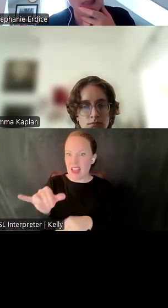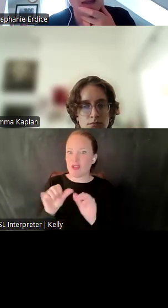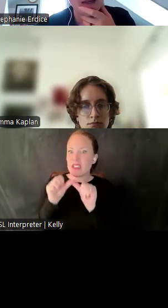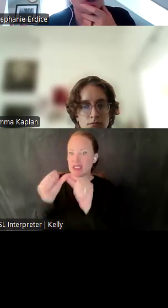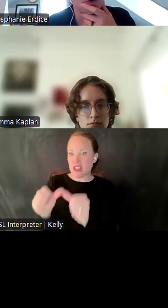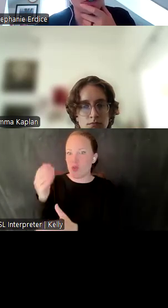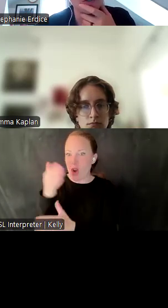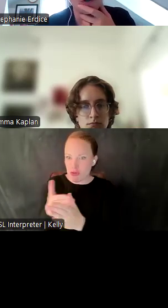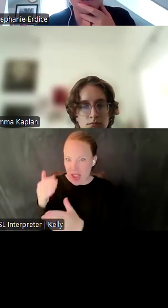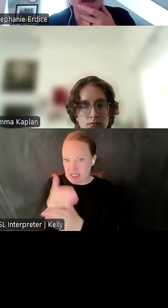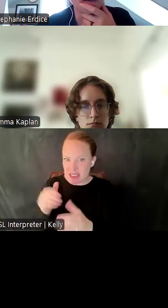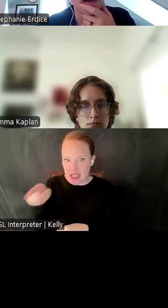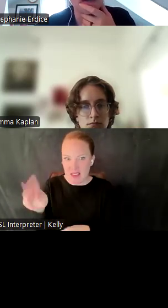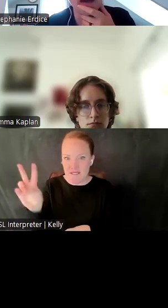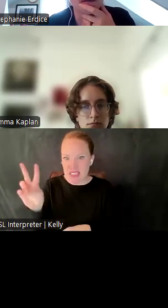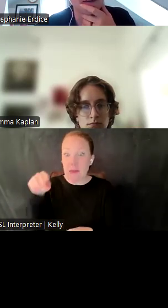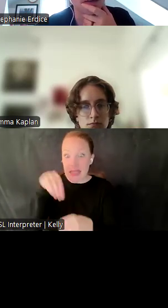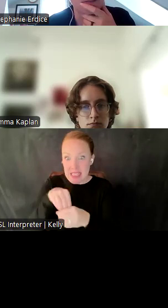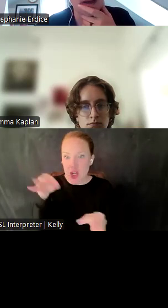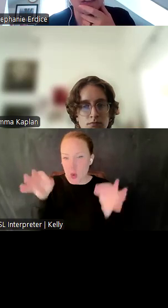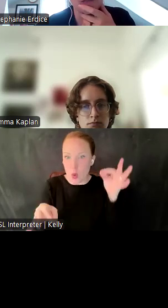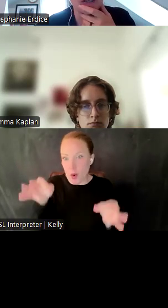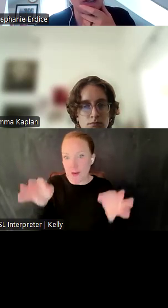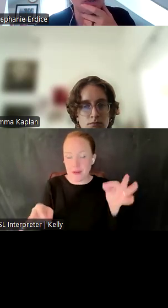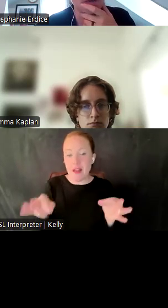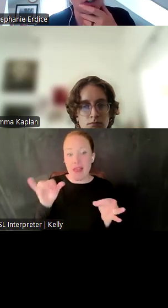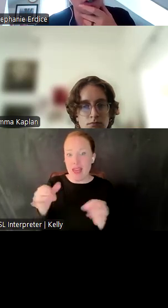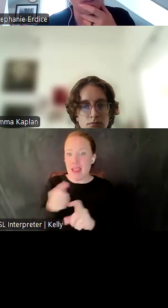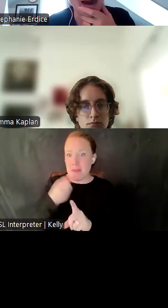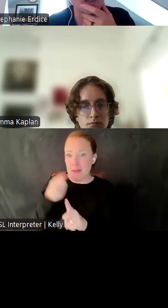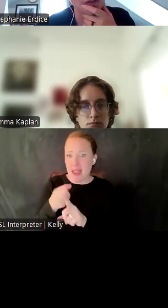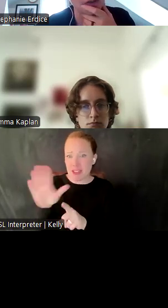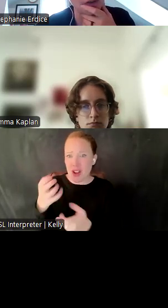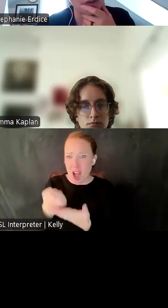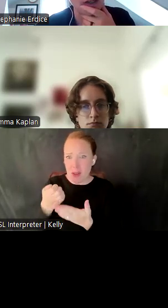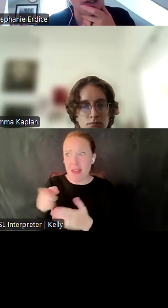victim in court, so that can have an economic impact if they keep having to